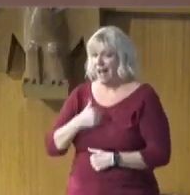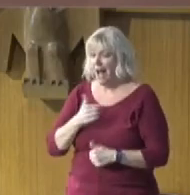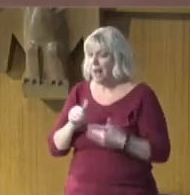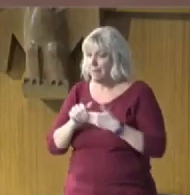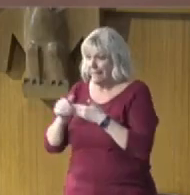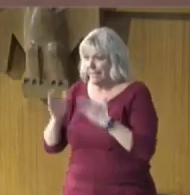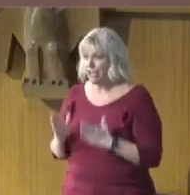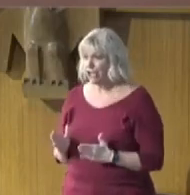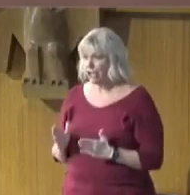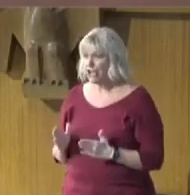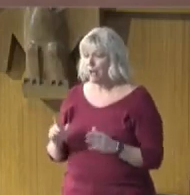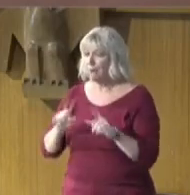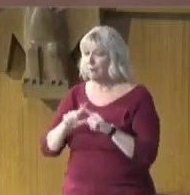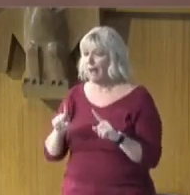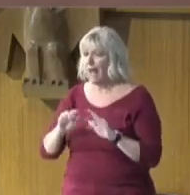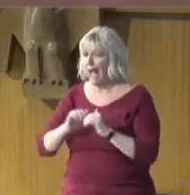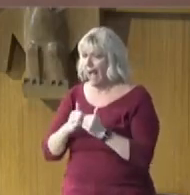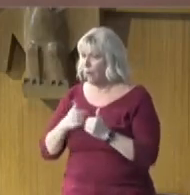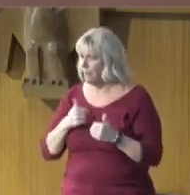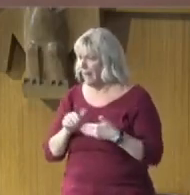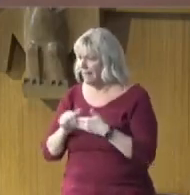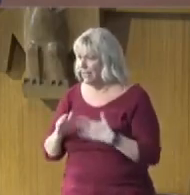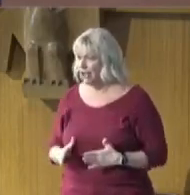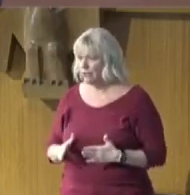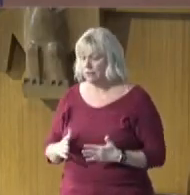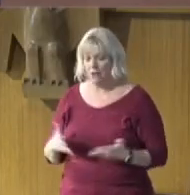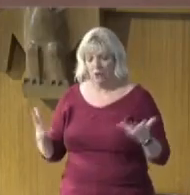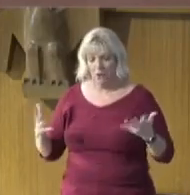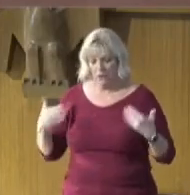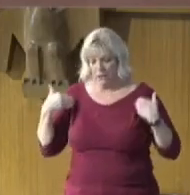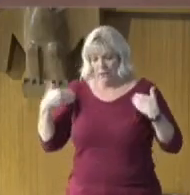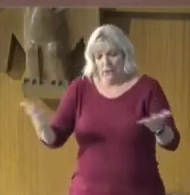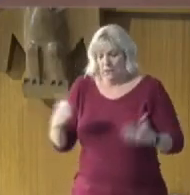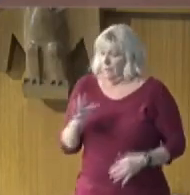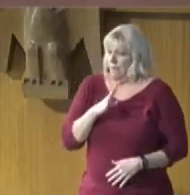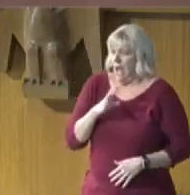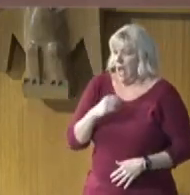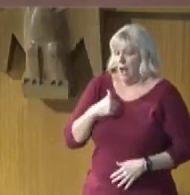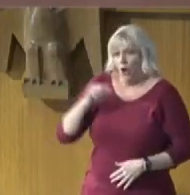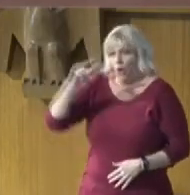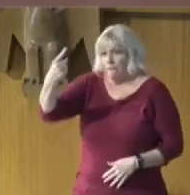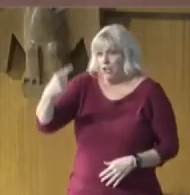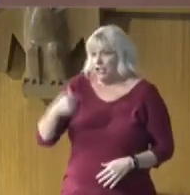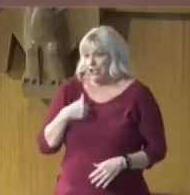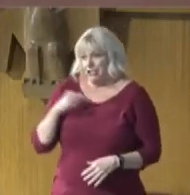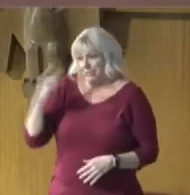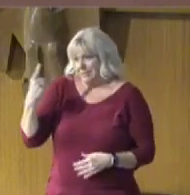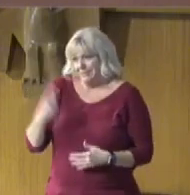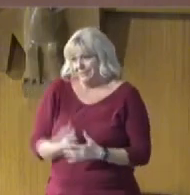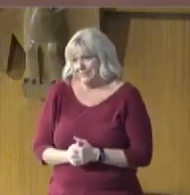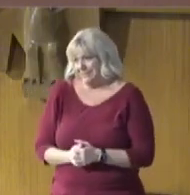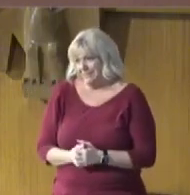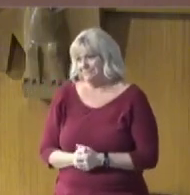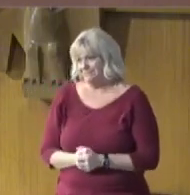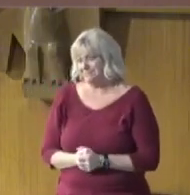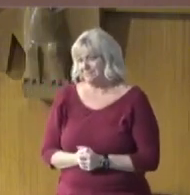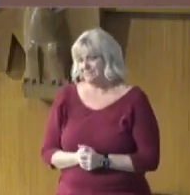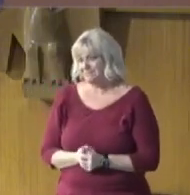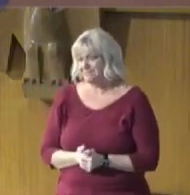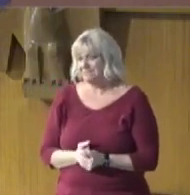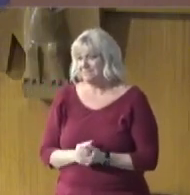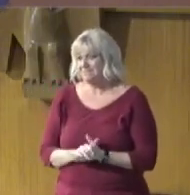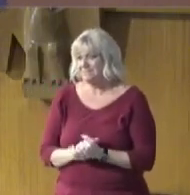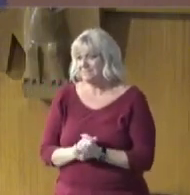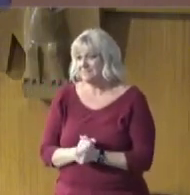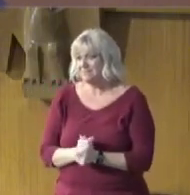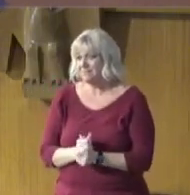by saying, oh, screw it, I'll go first. This morning, I